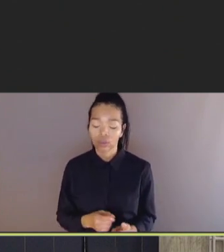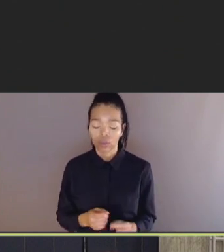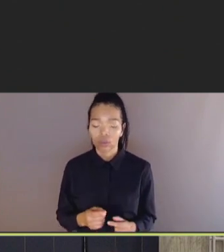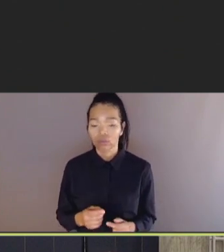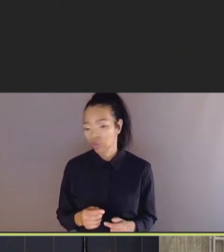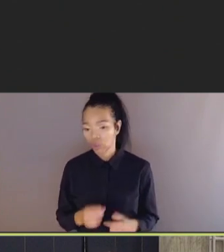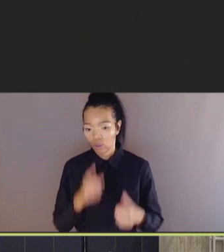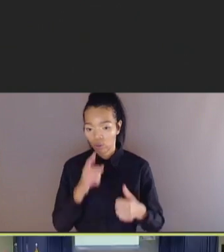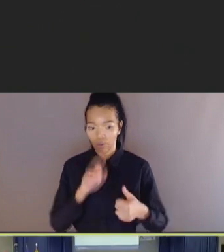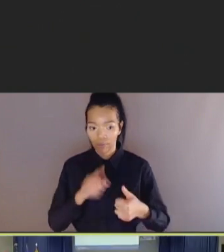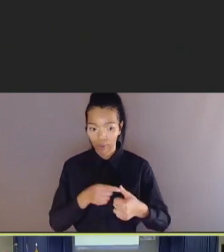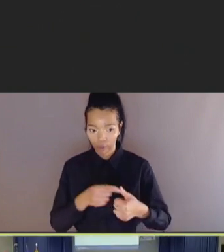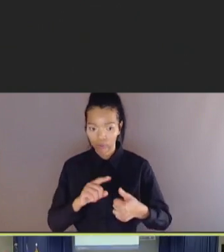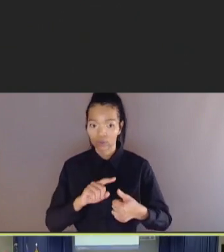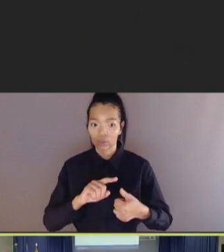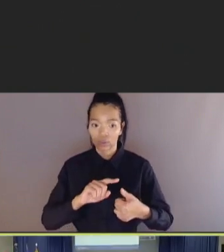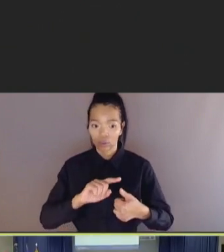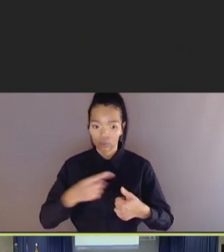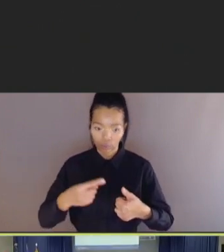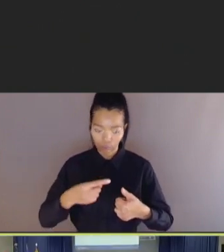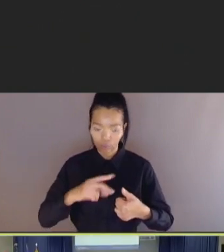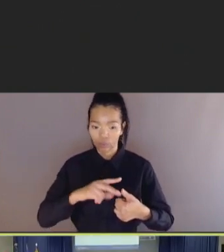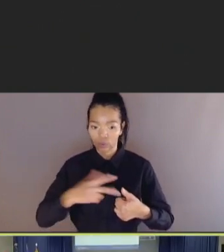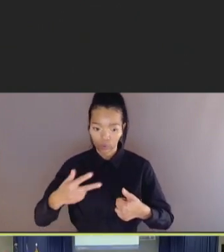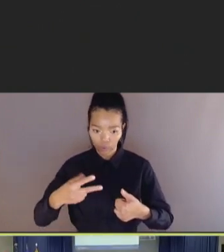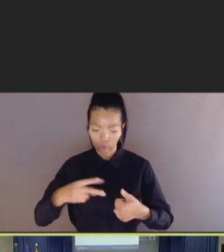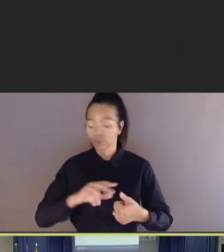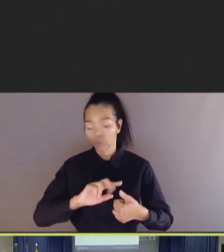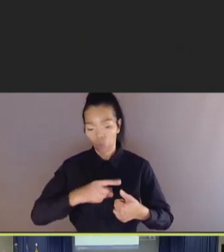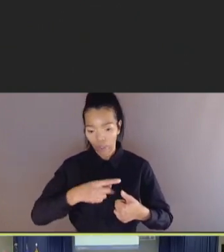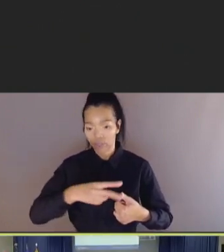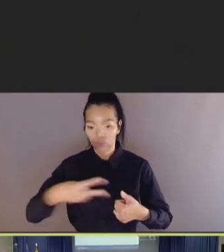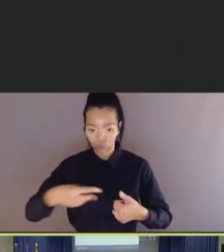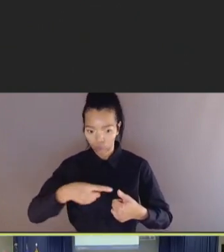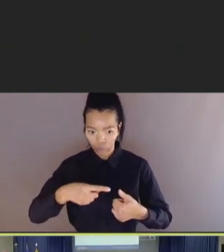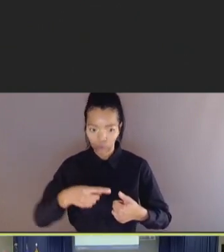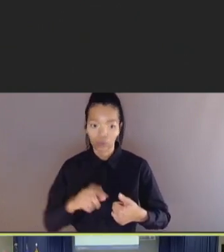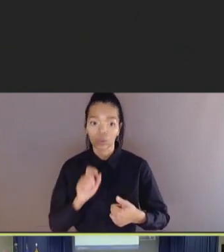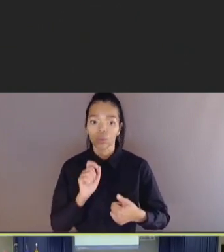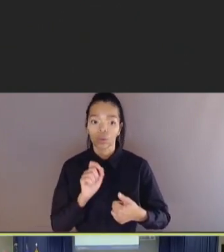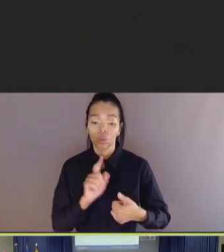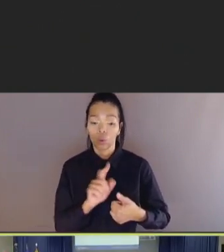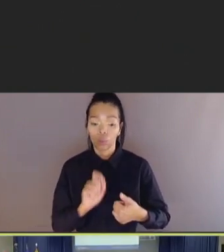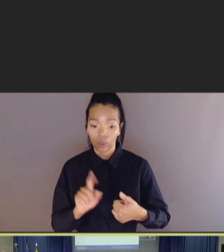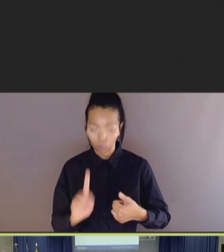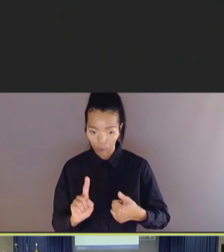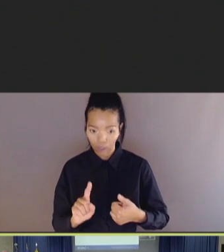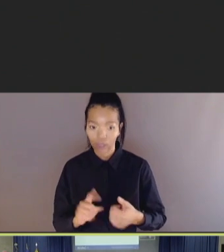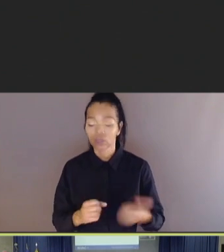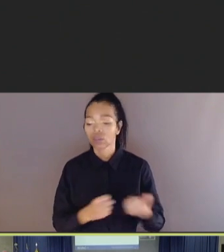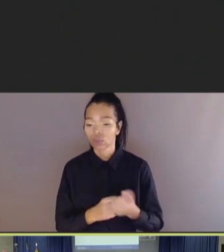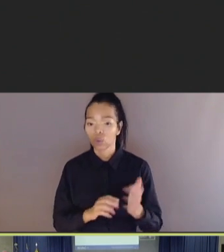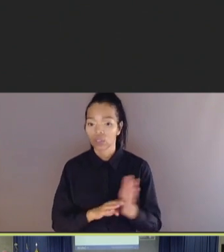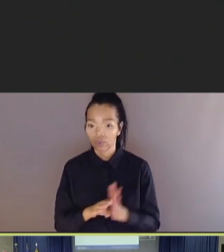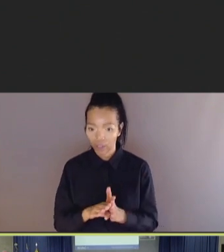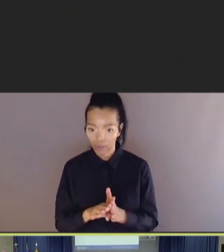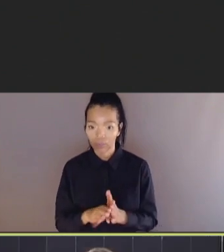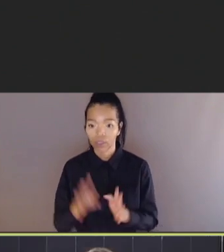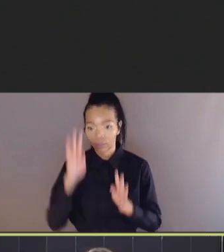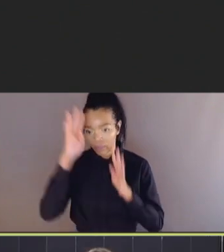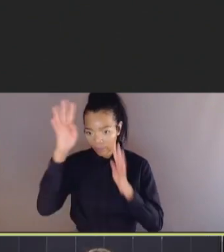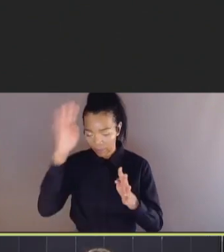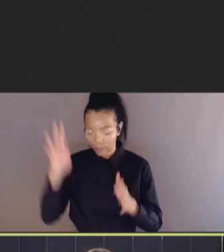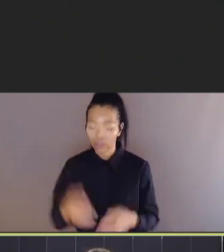1. But support the goal, objective 1.1 is to support the development of innovative, safe, and effective